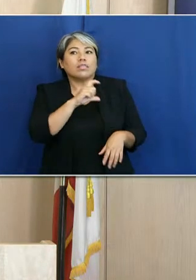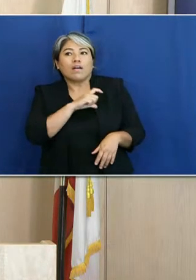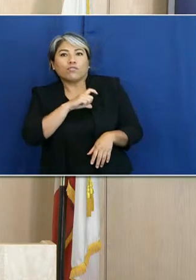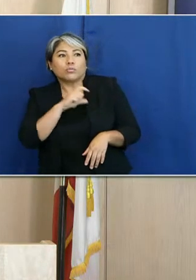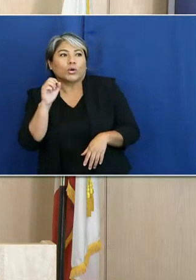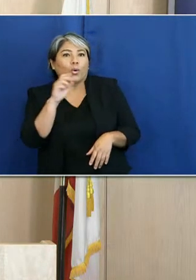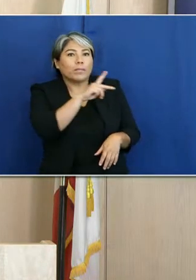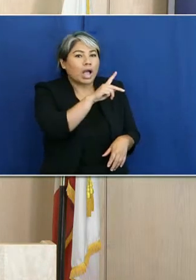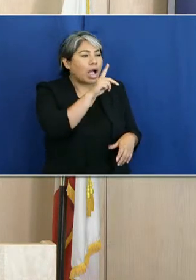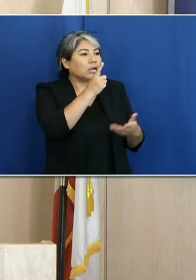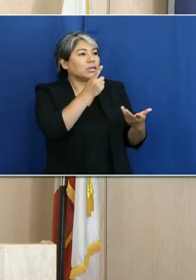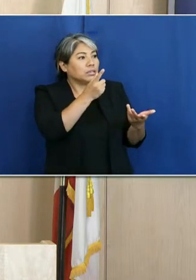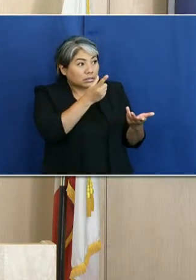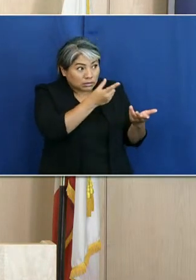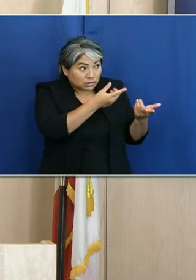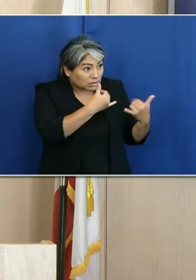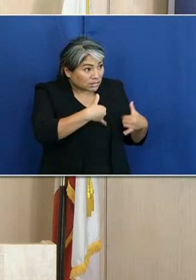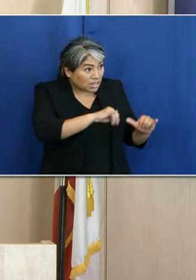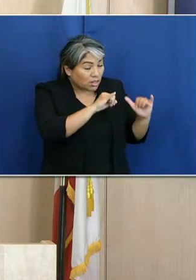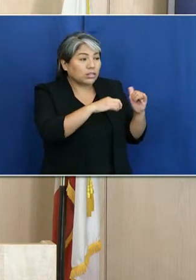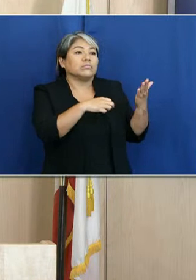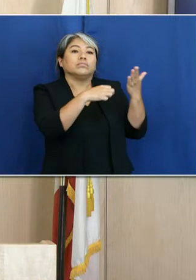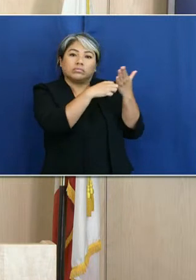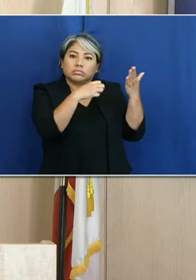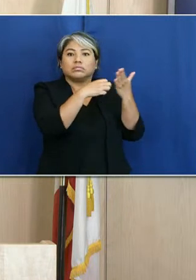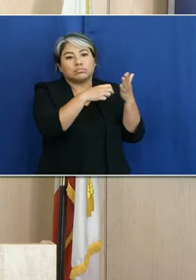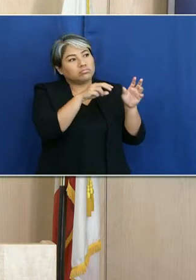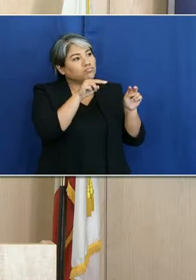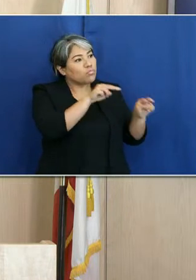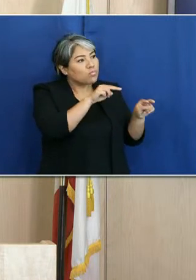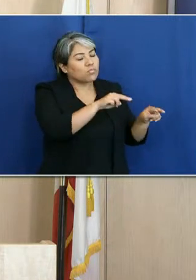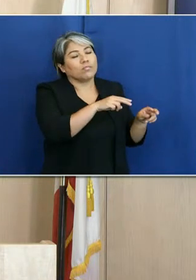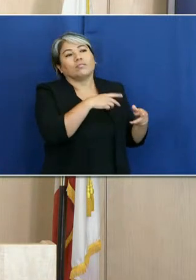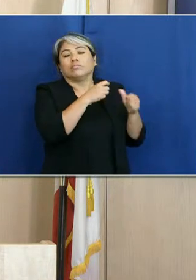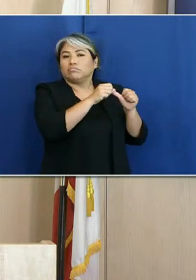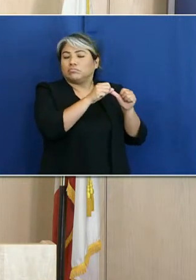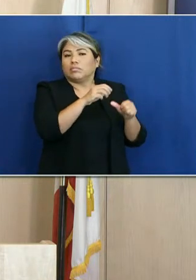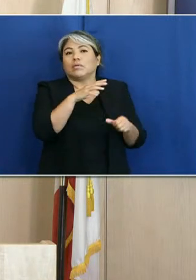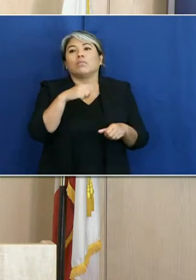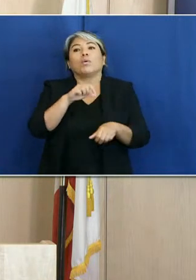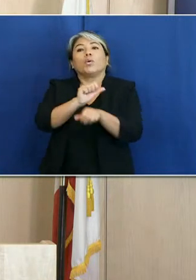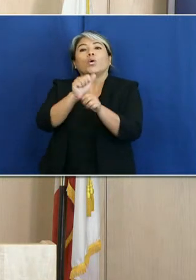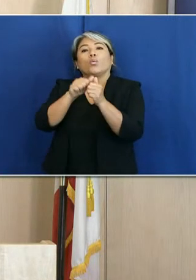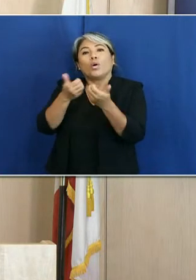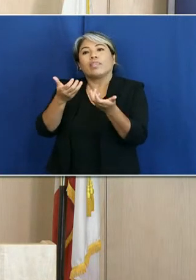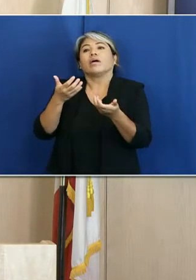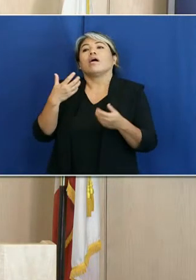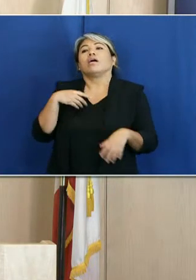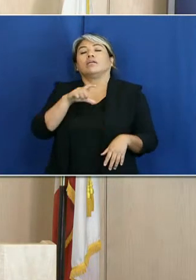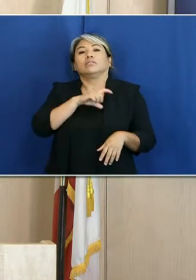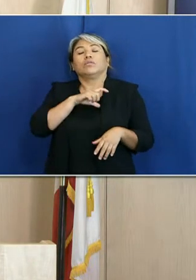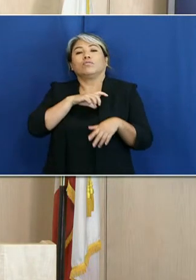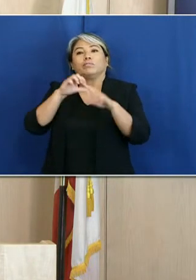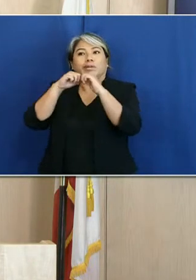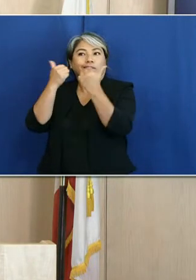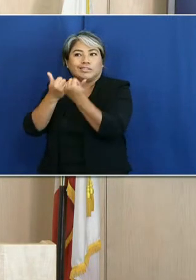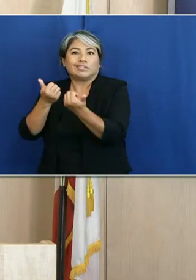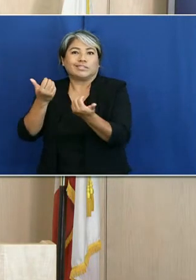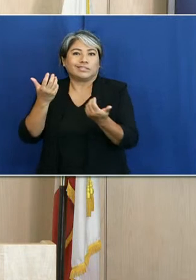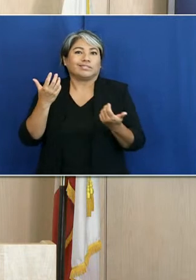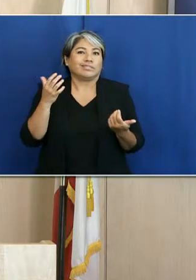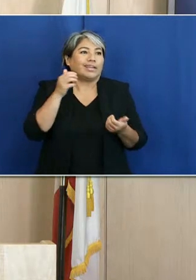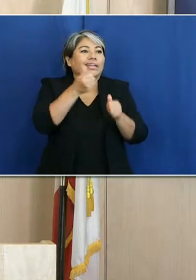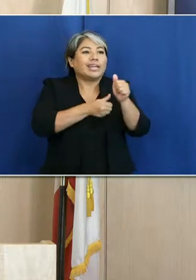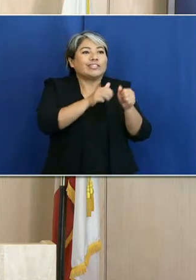to continue to recite them. And so we'll continue to work with the local law enforcement agencies in each jurisdiction. Again, this is a